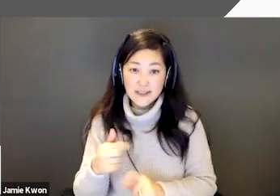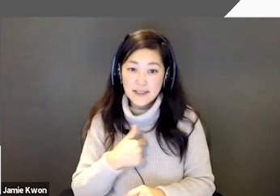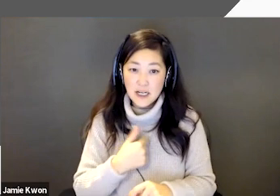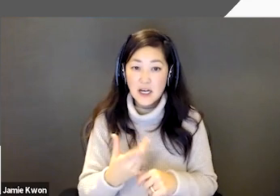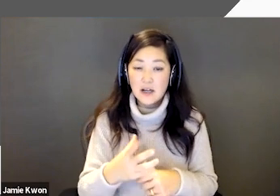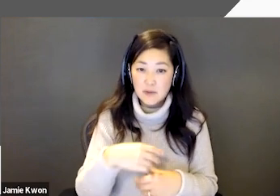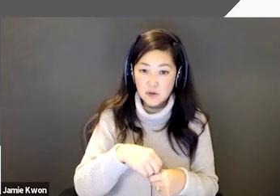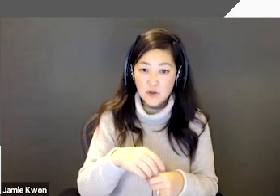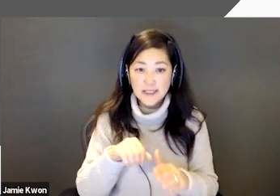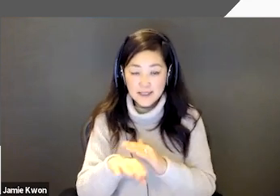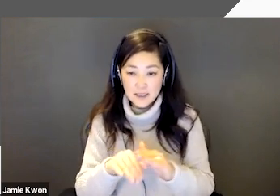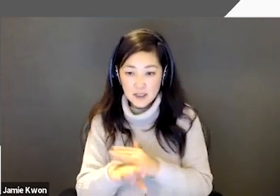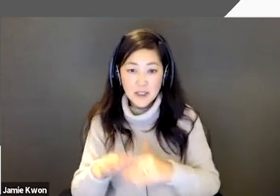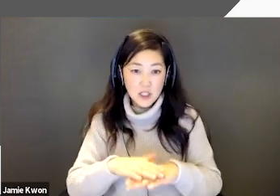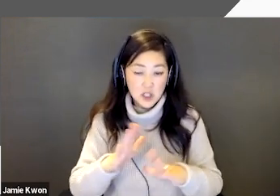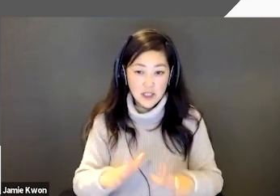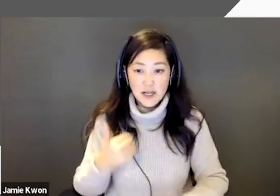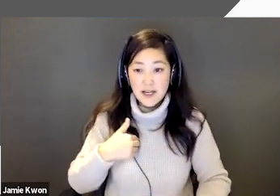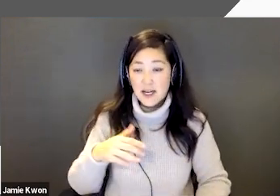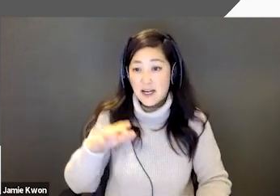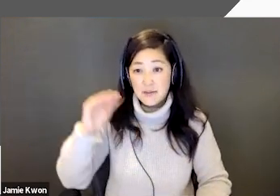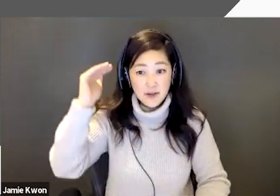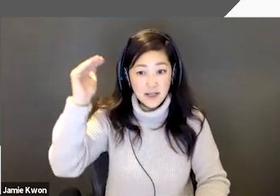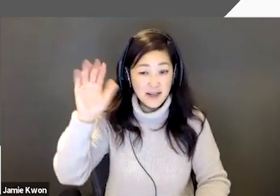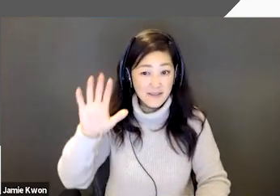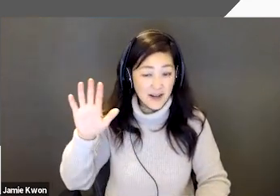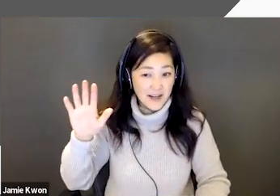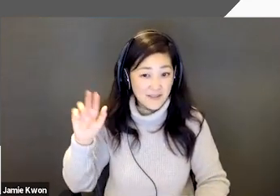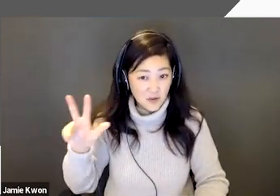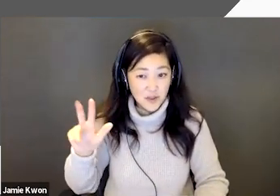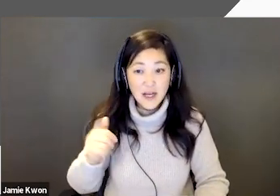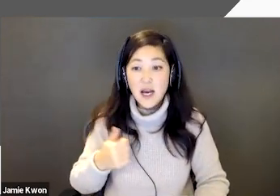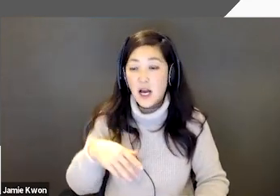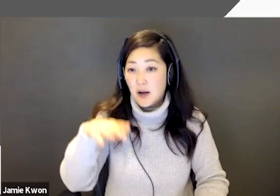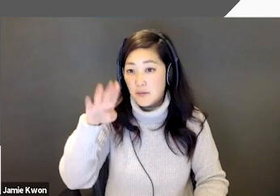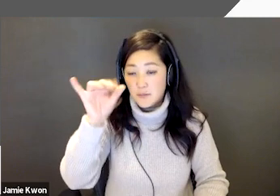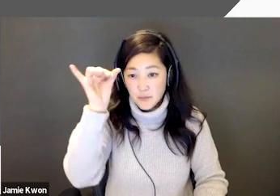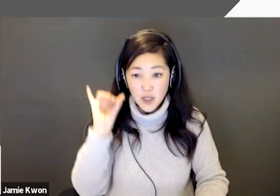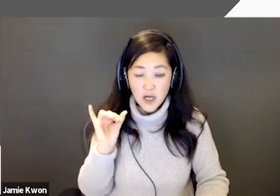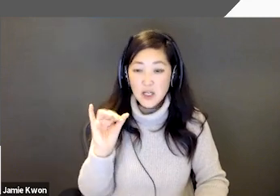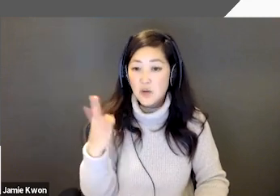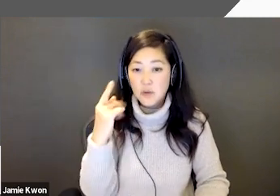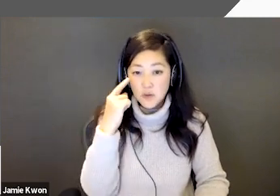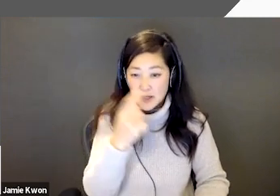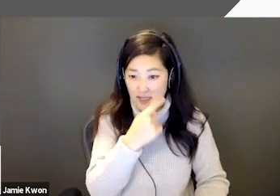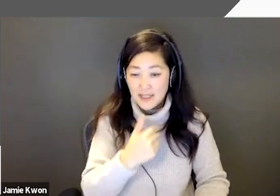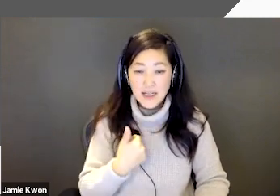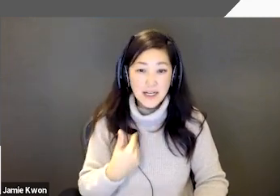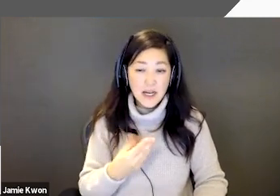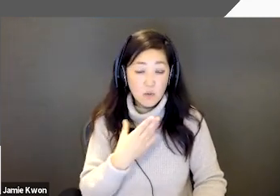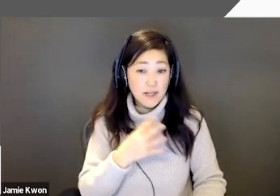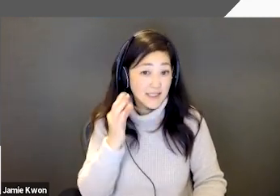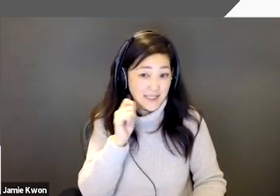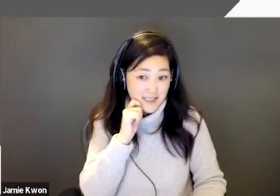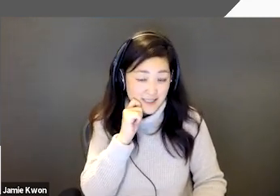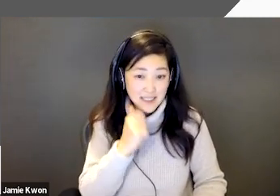Consultant. I am 5'3" tall with long light brown hair, blue eyes, bangs, glasses, and I am white skinned, and I